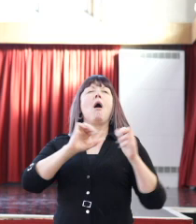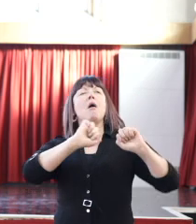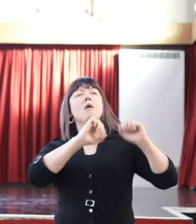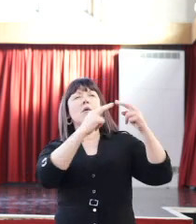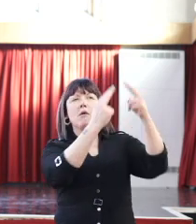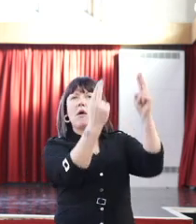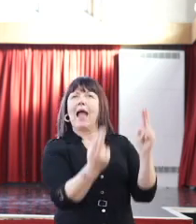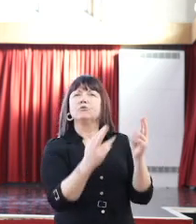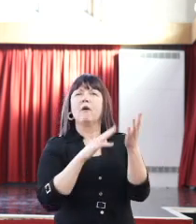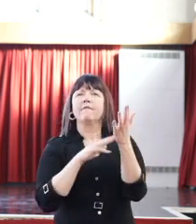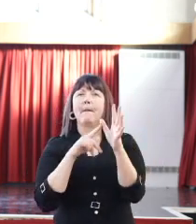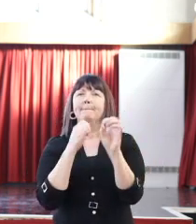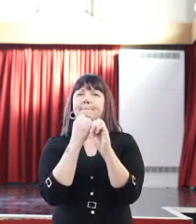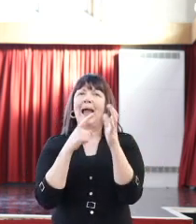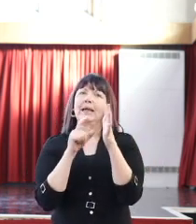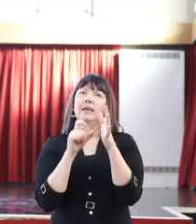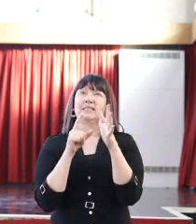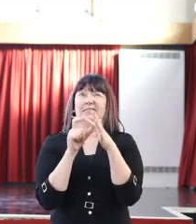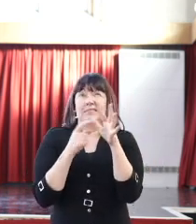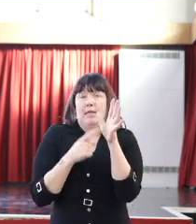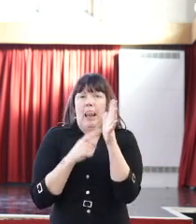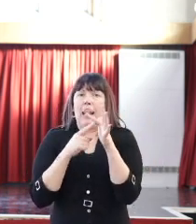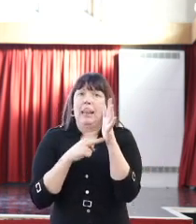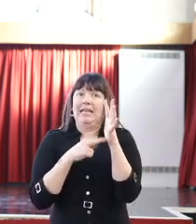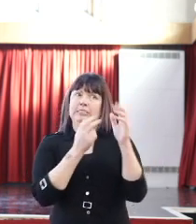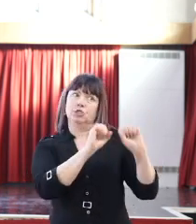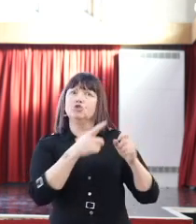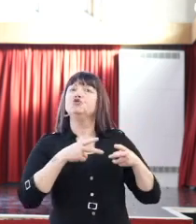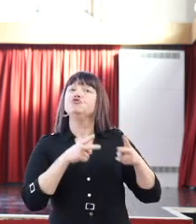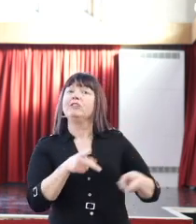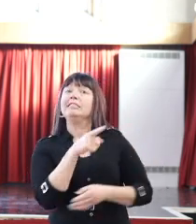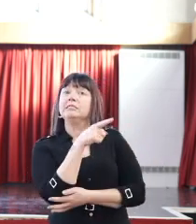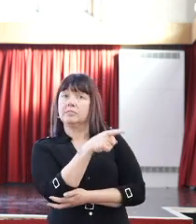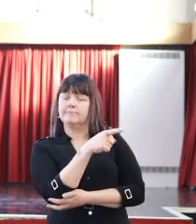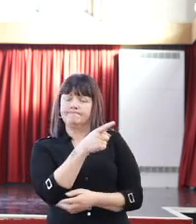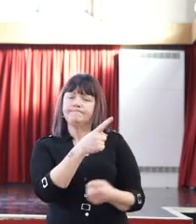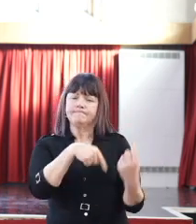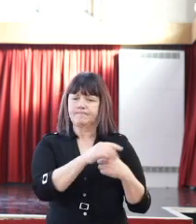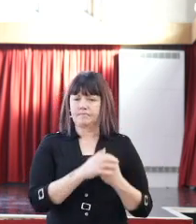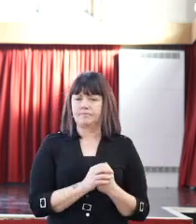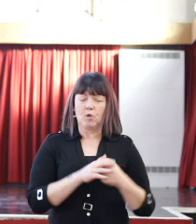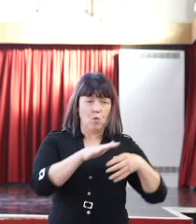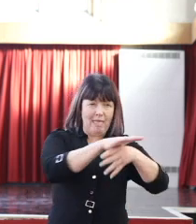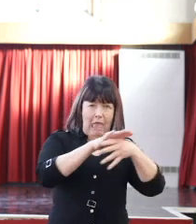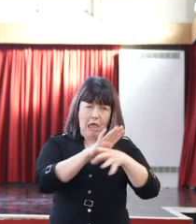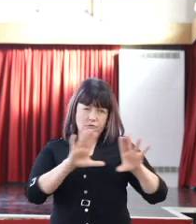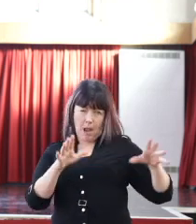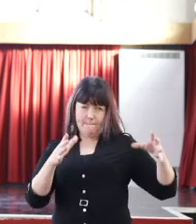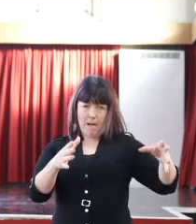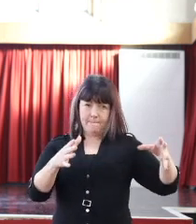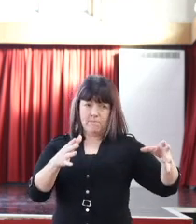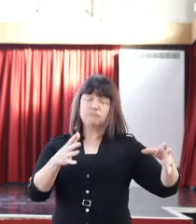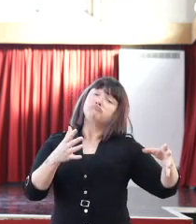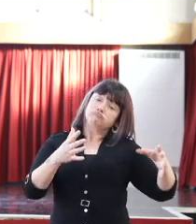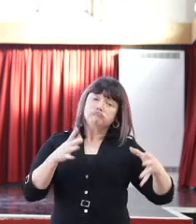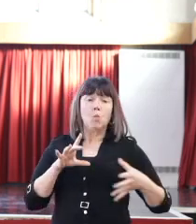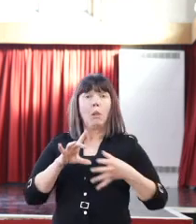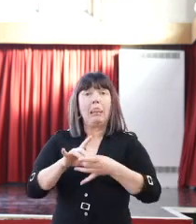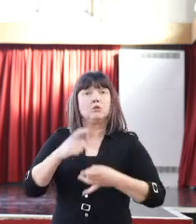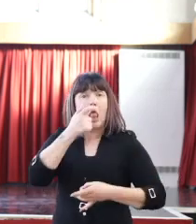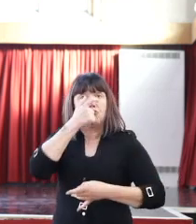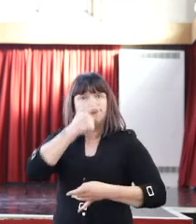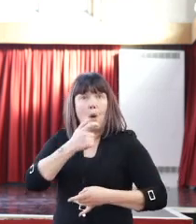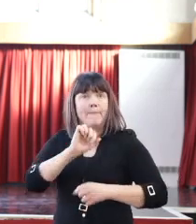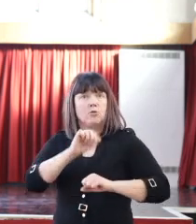campaigned against slavery and for women's rights. Though there was evidence of black people in England since at least the Roman era, one of the